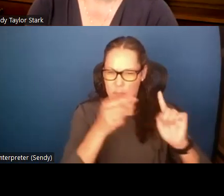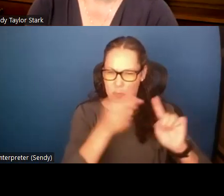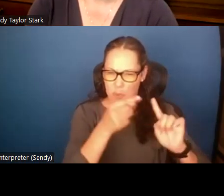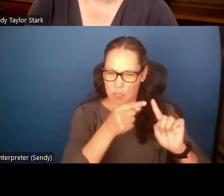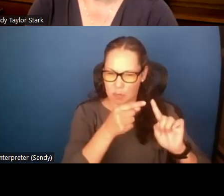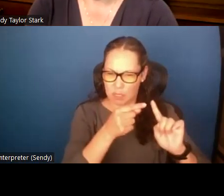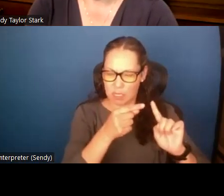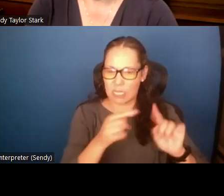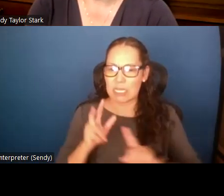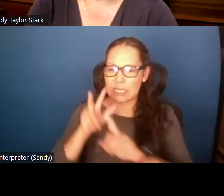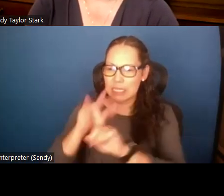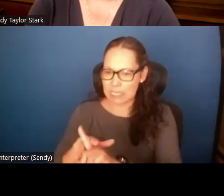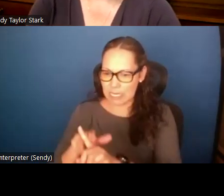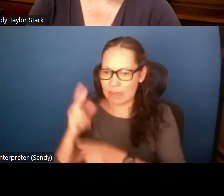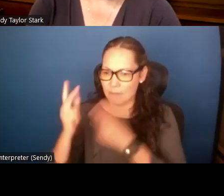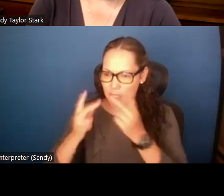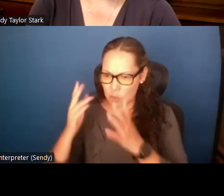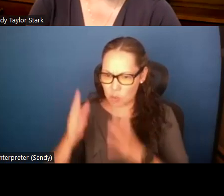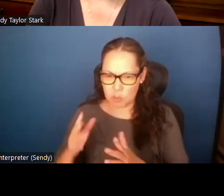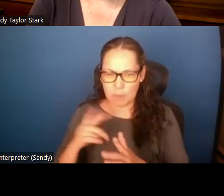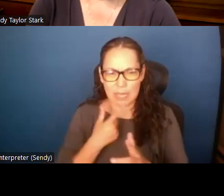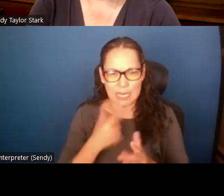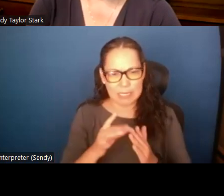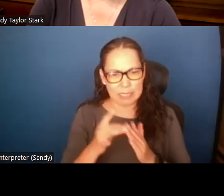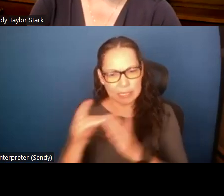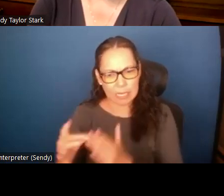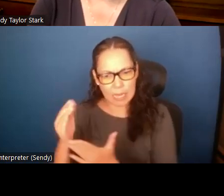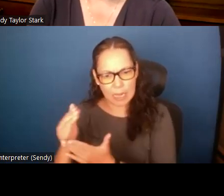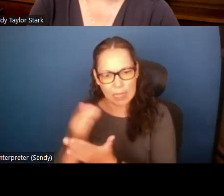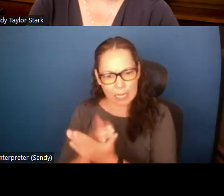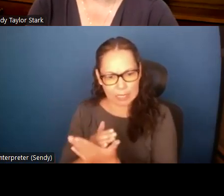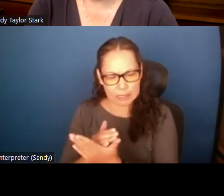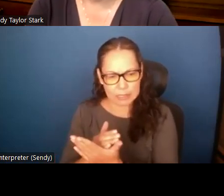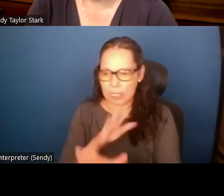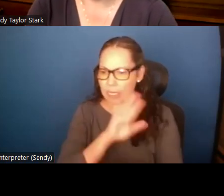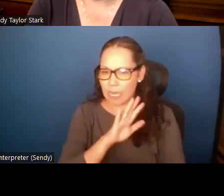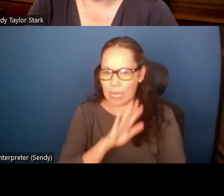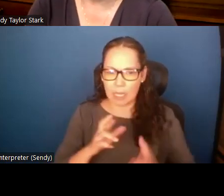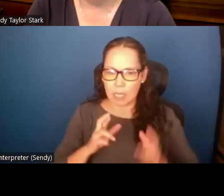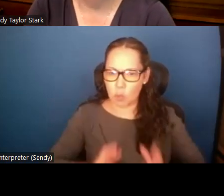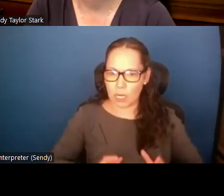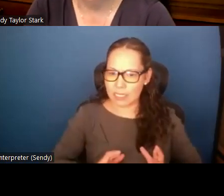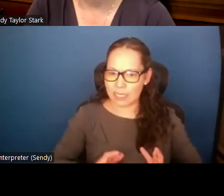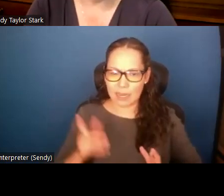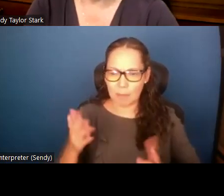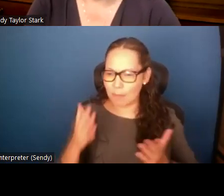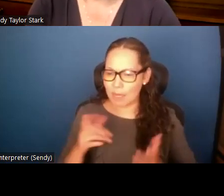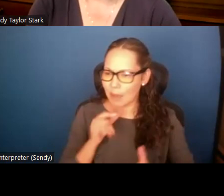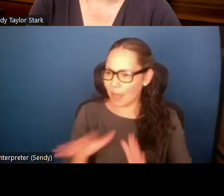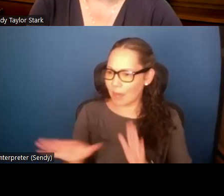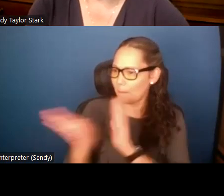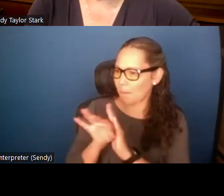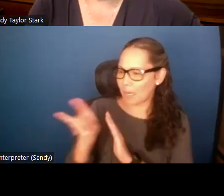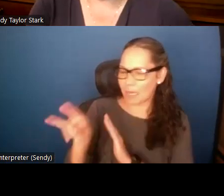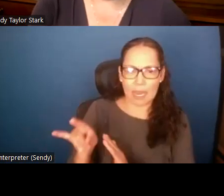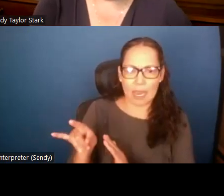on to include a list that the resident may, like they may not designate a healthcare worker,